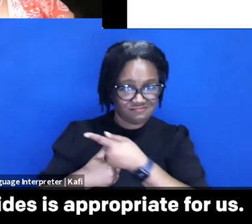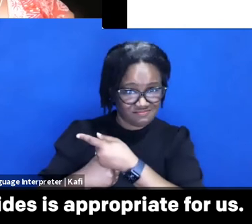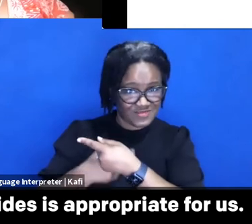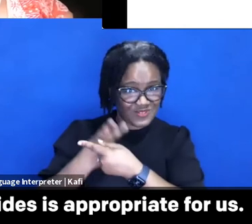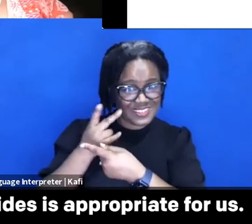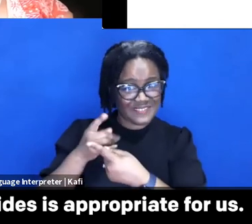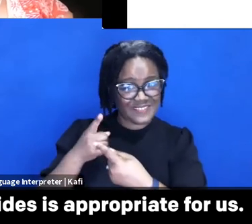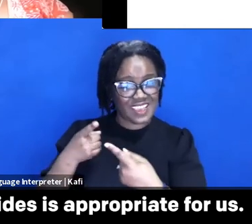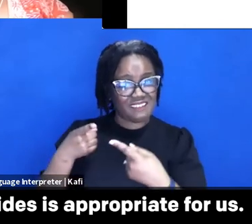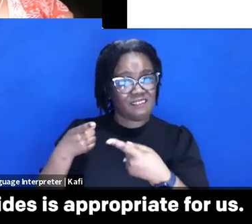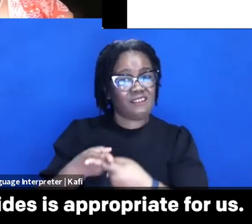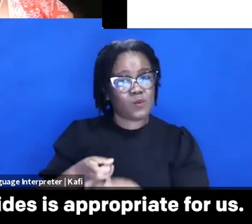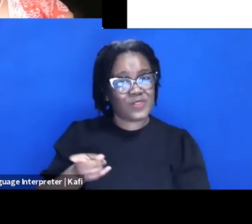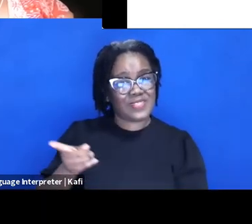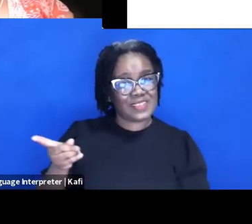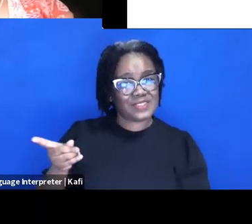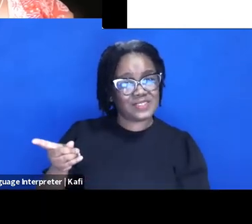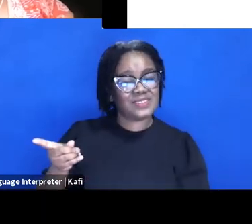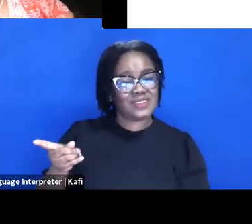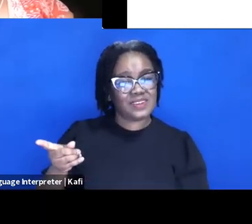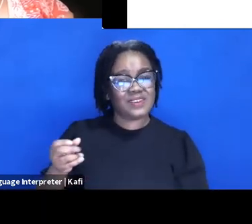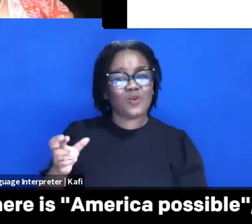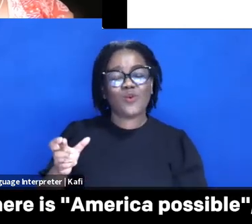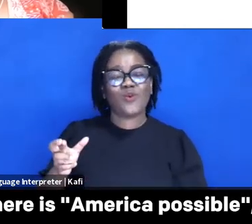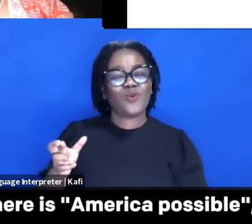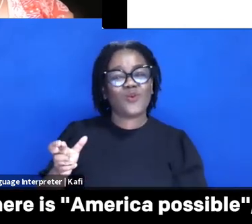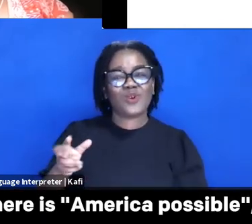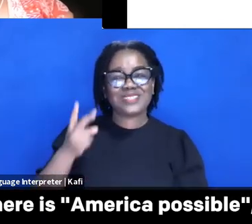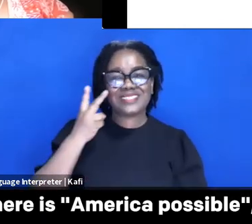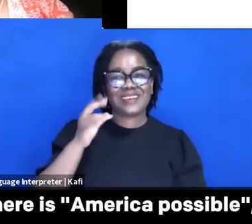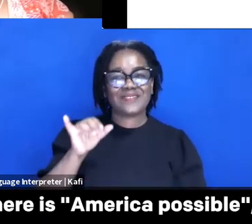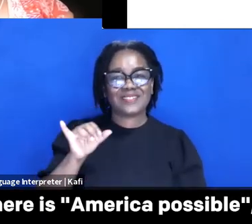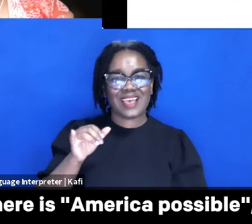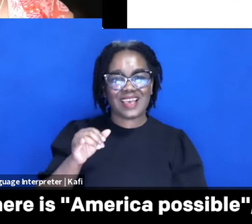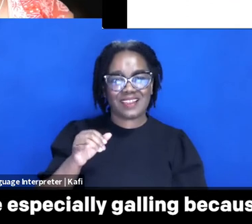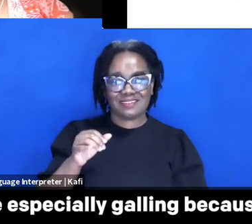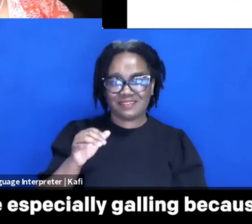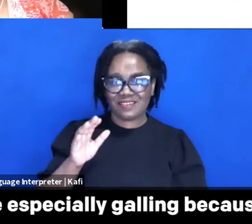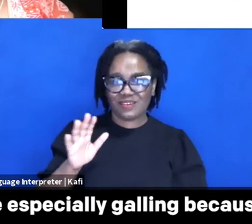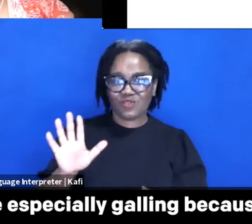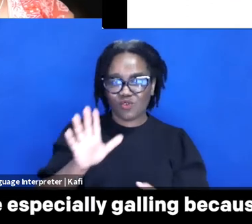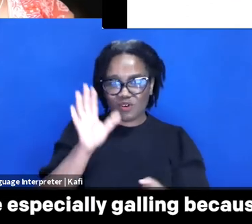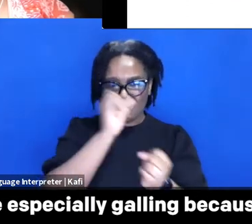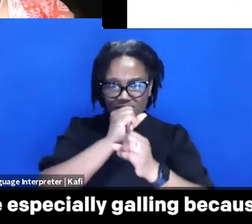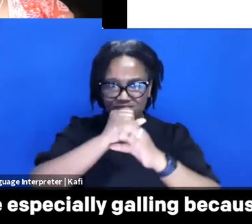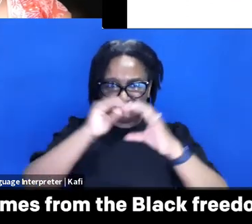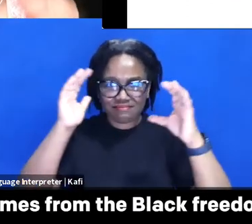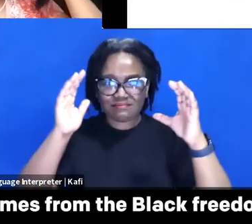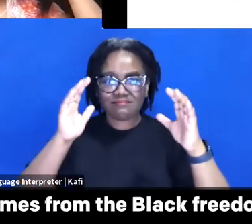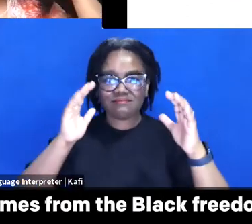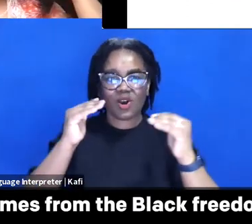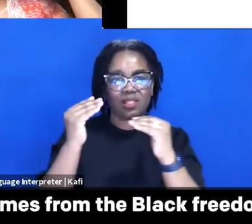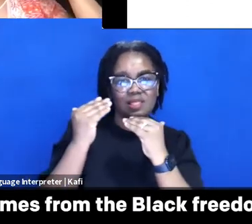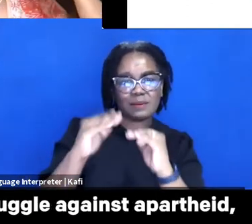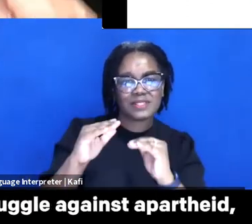imperialism decides is appropriate for us. This one here, Is America Possible, can be especially galling because that comes